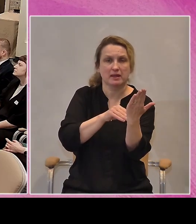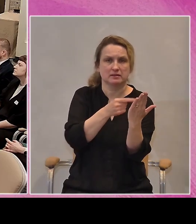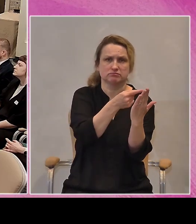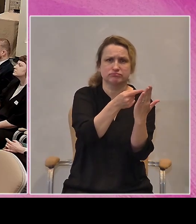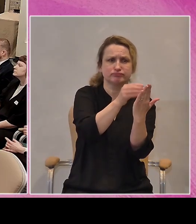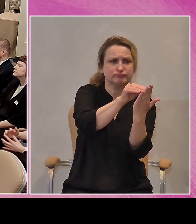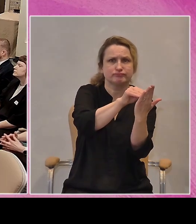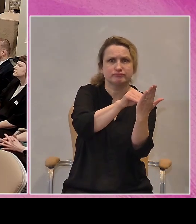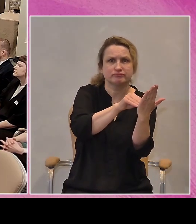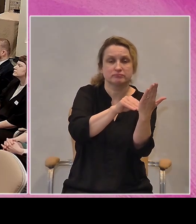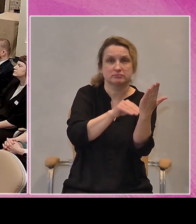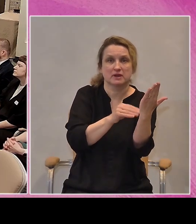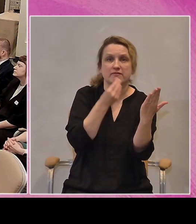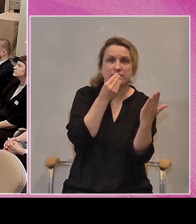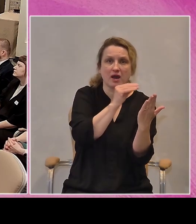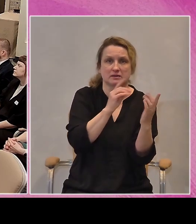health data,